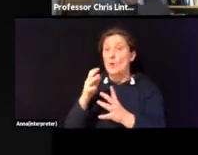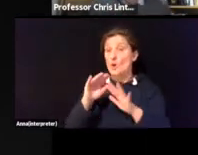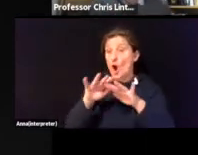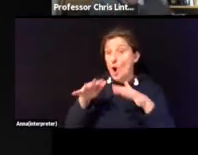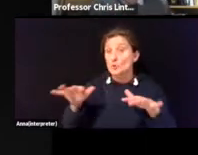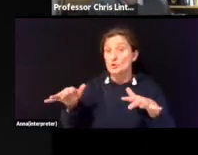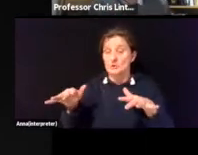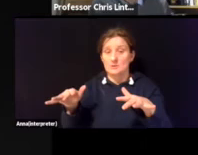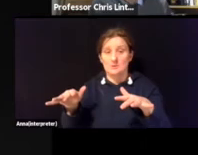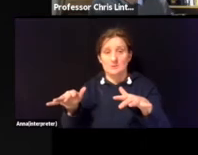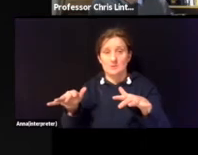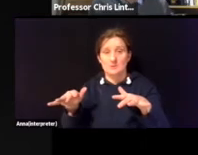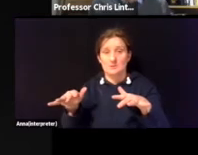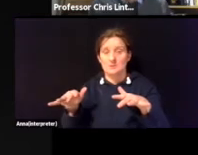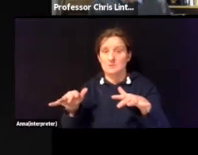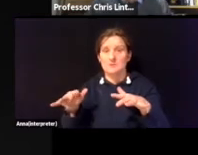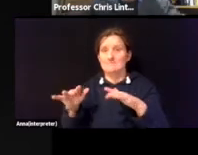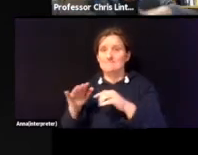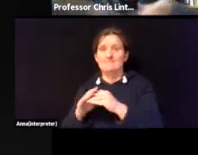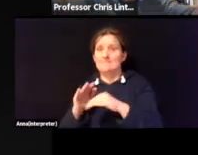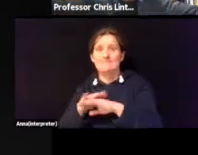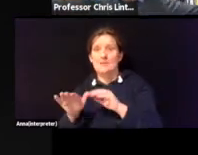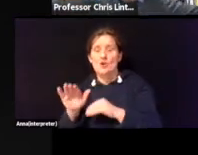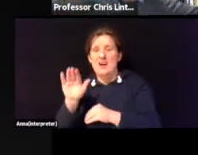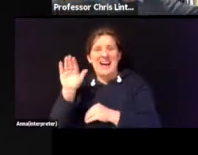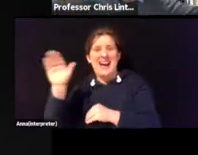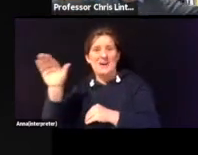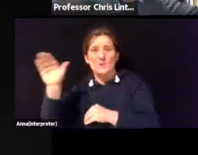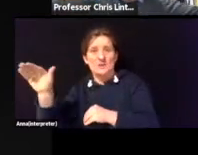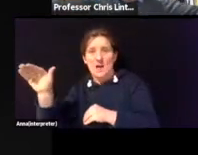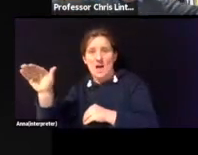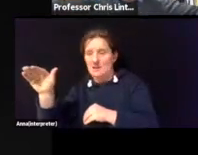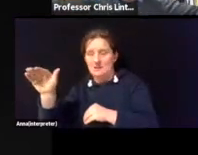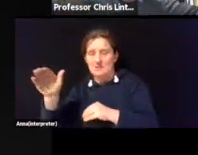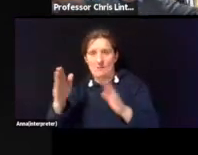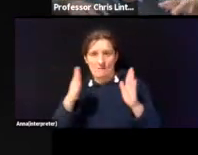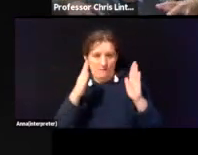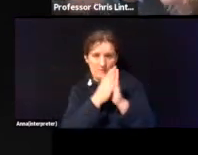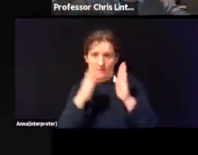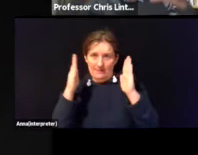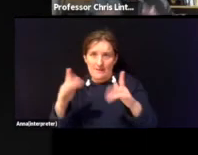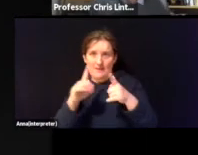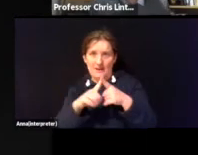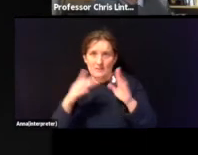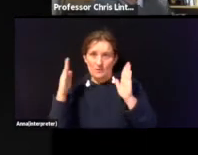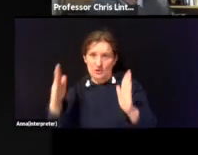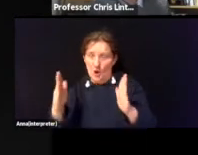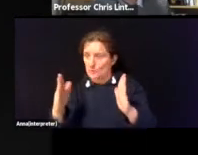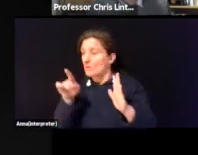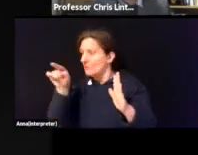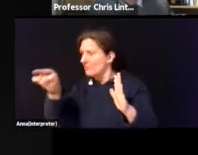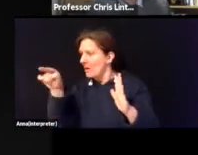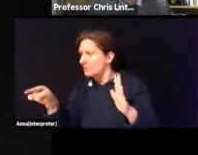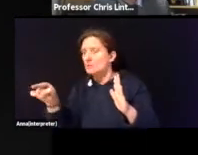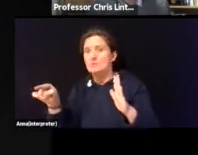way outside the habitable zone in the Equator zone. They're out in the outer solar system, and yet they're excellent places